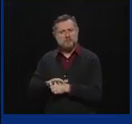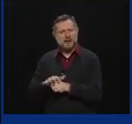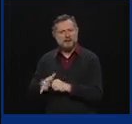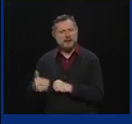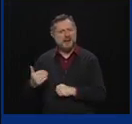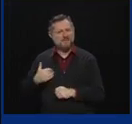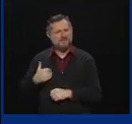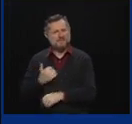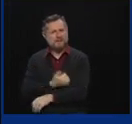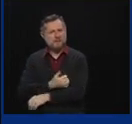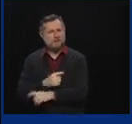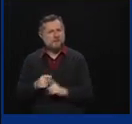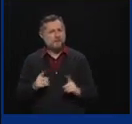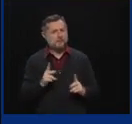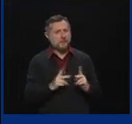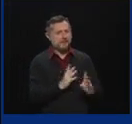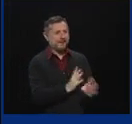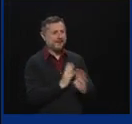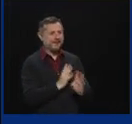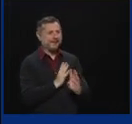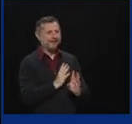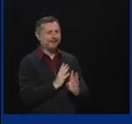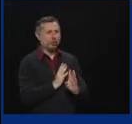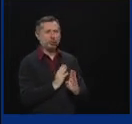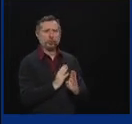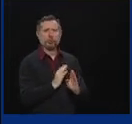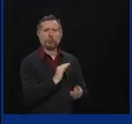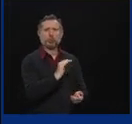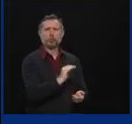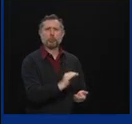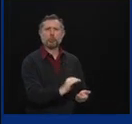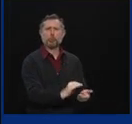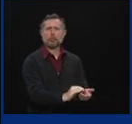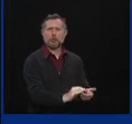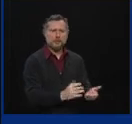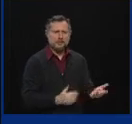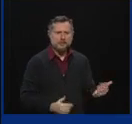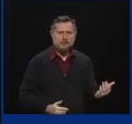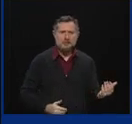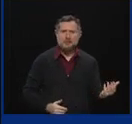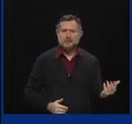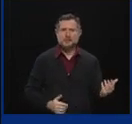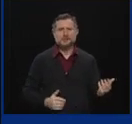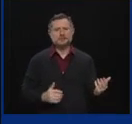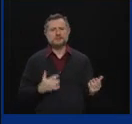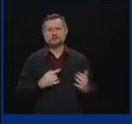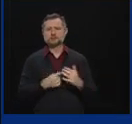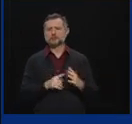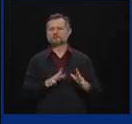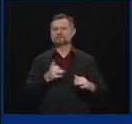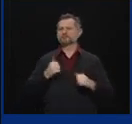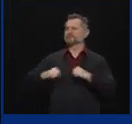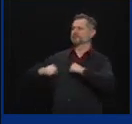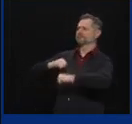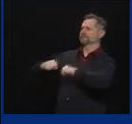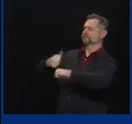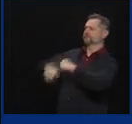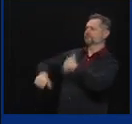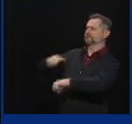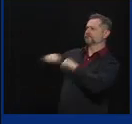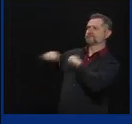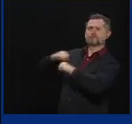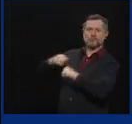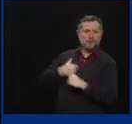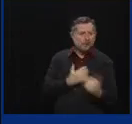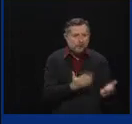but we just couldn't even get them out to enough people, and people started rejecting them. People were saying, I'm turning my back on